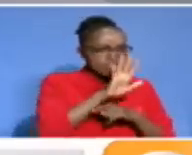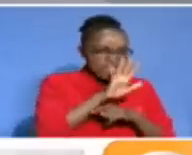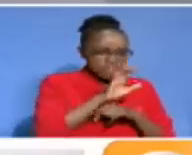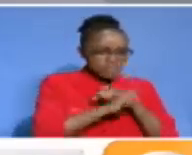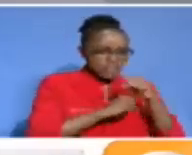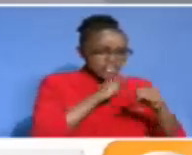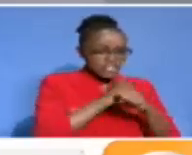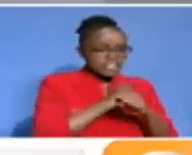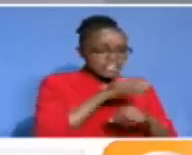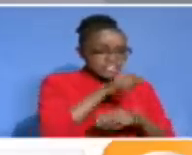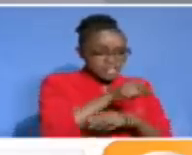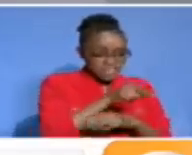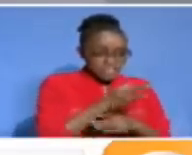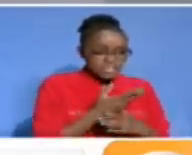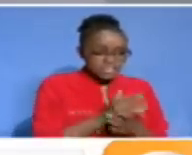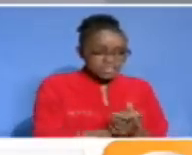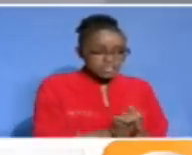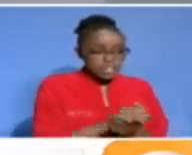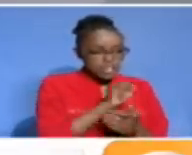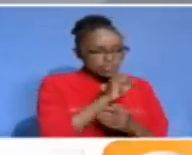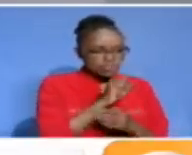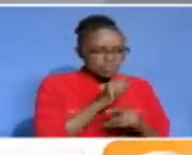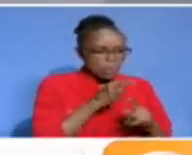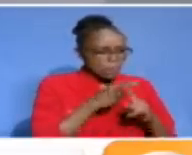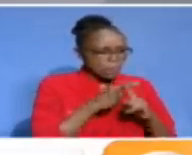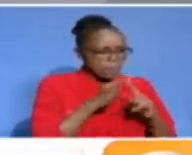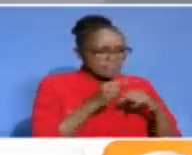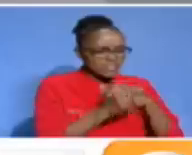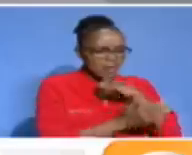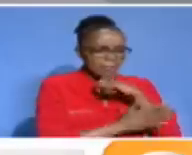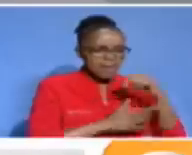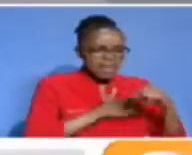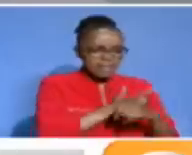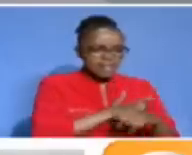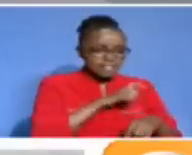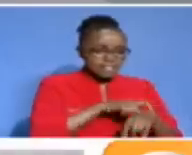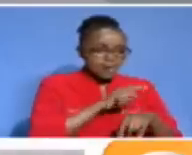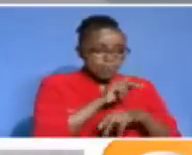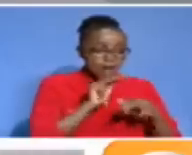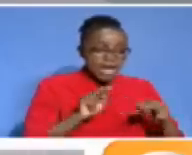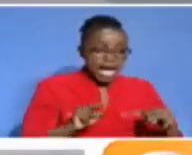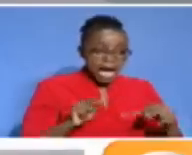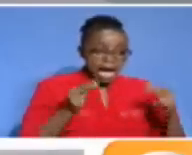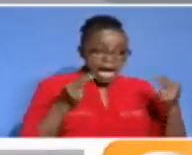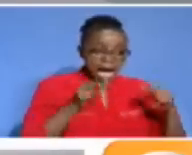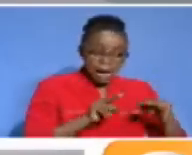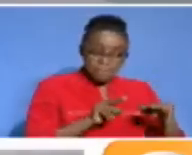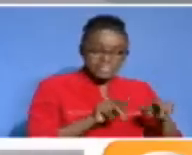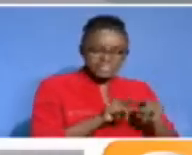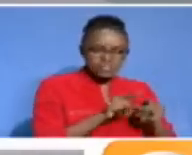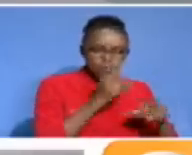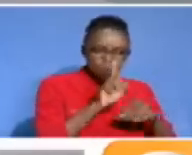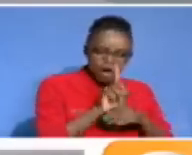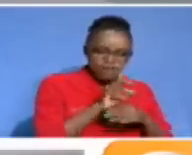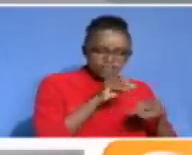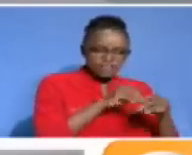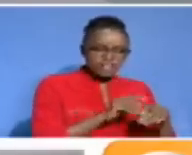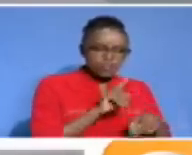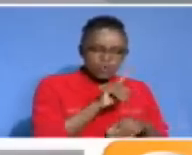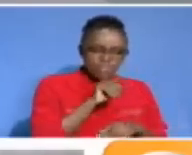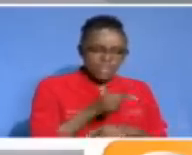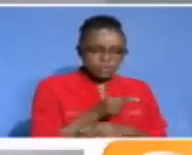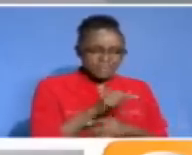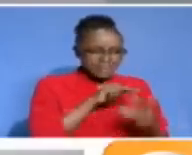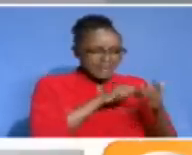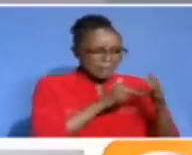business. So unfortunately, when the one happened in 100 or one in 1,000,